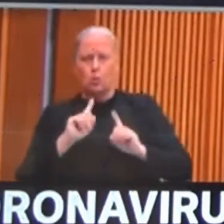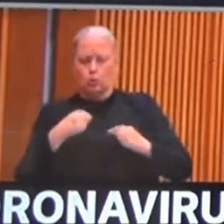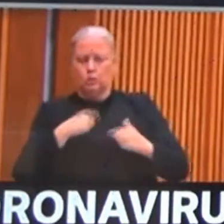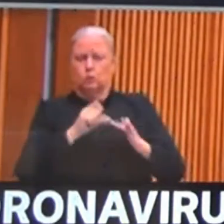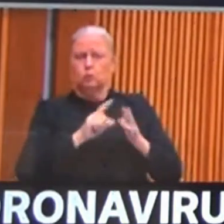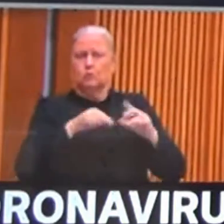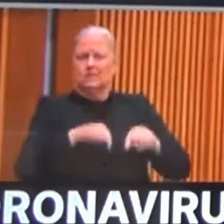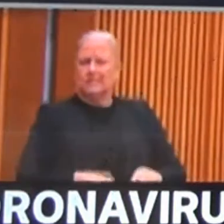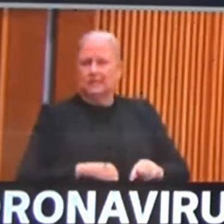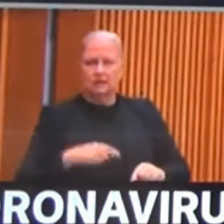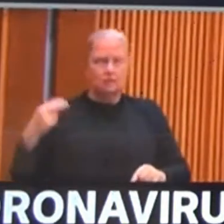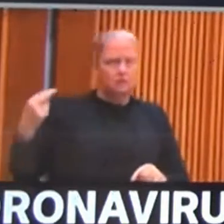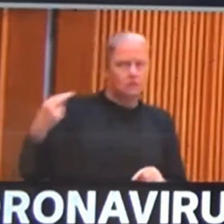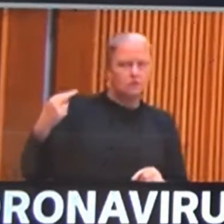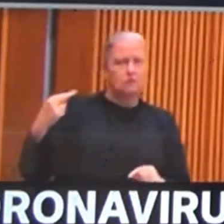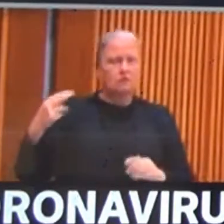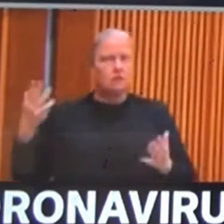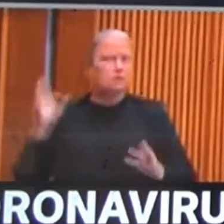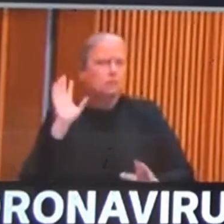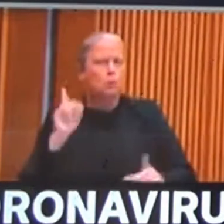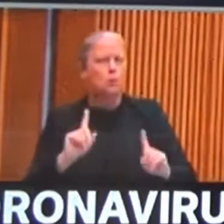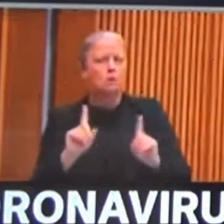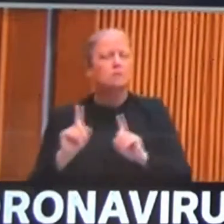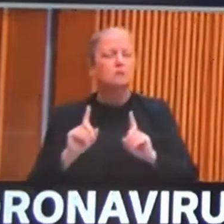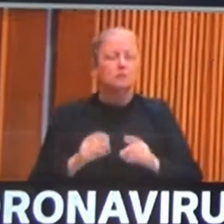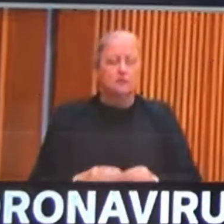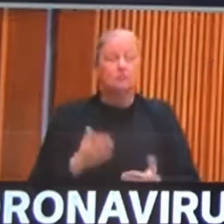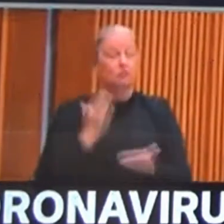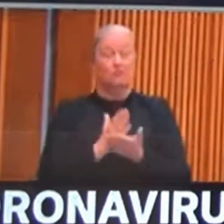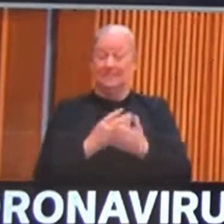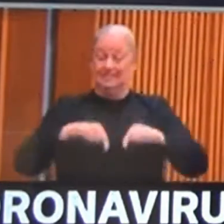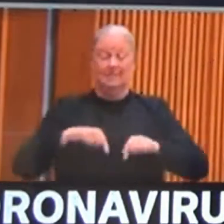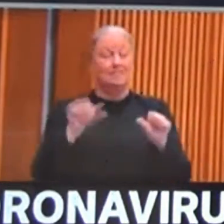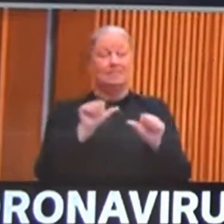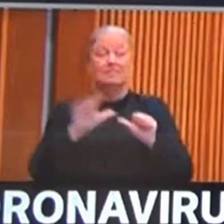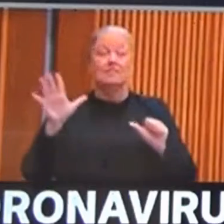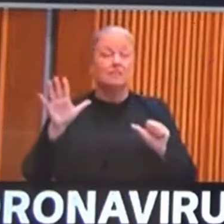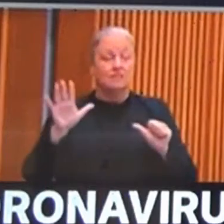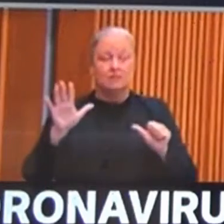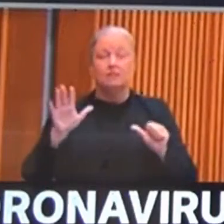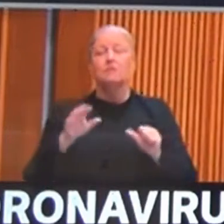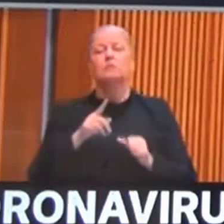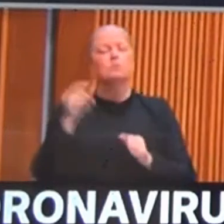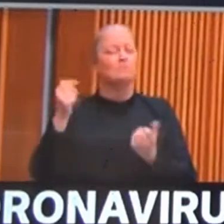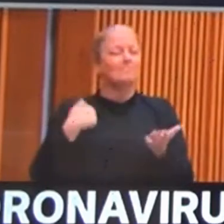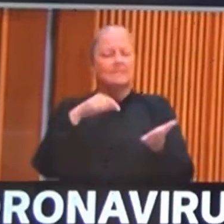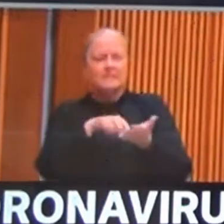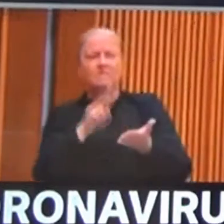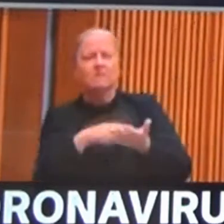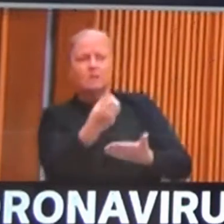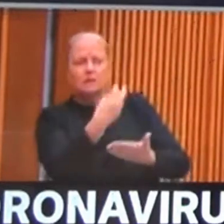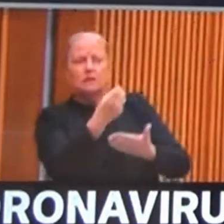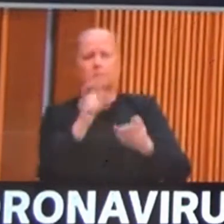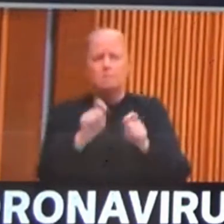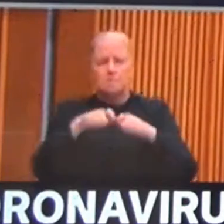measures down here, almost with envy. And you don't need to look further than our daily television and